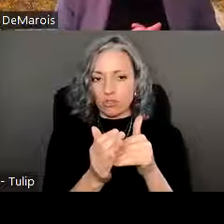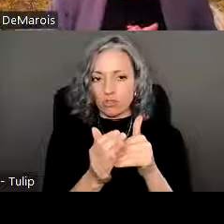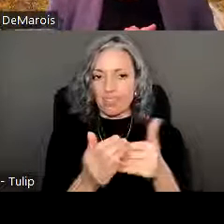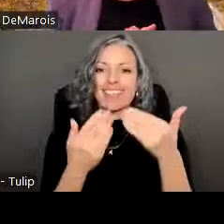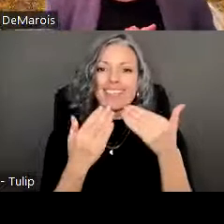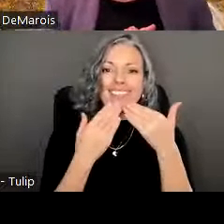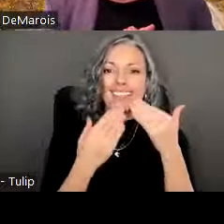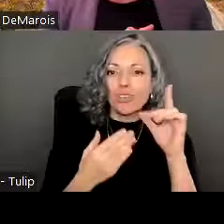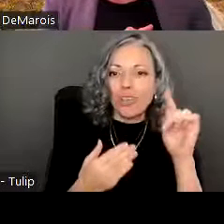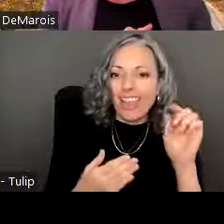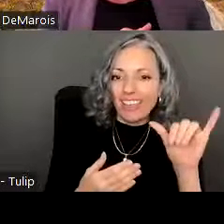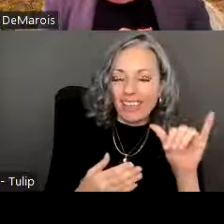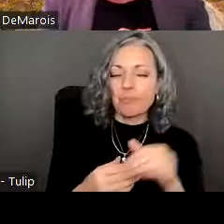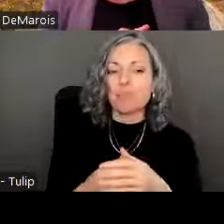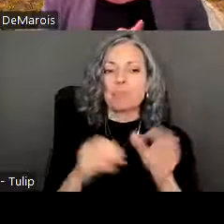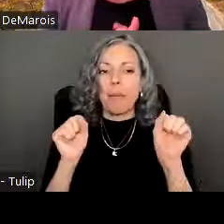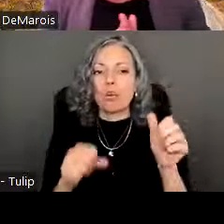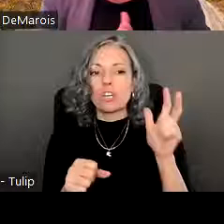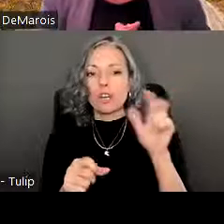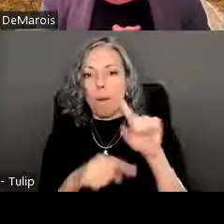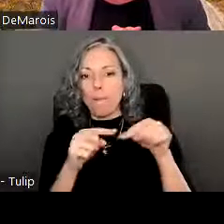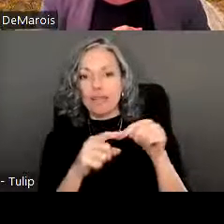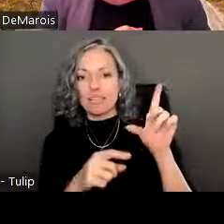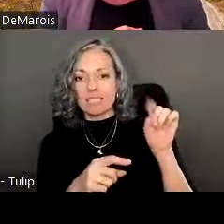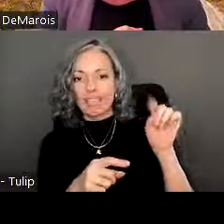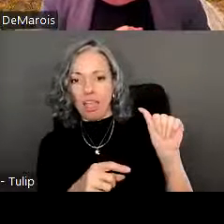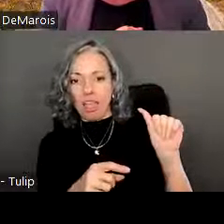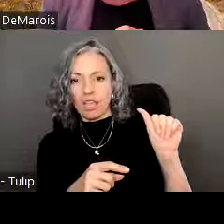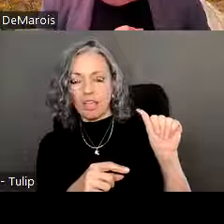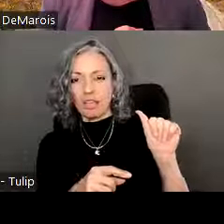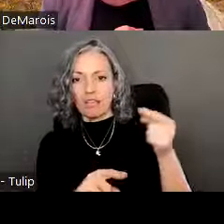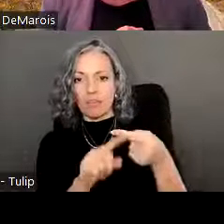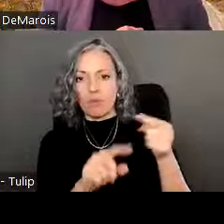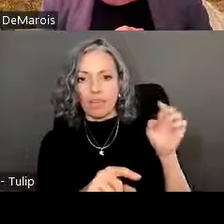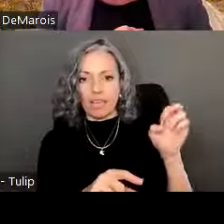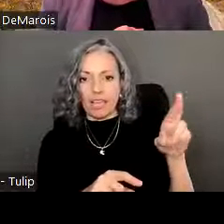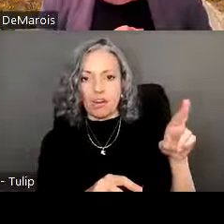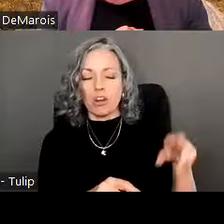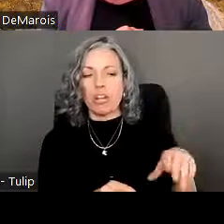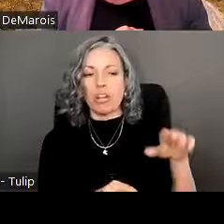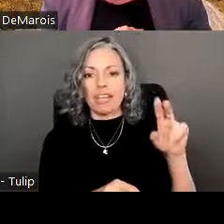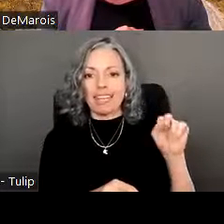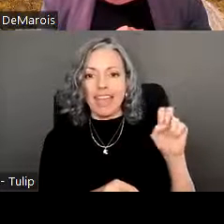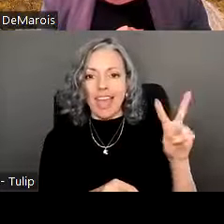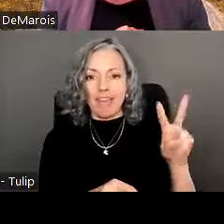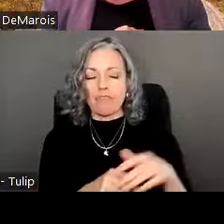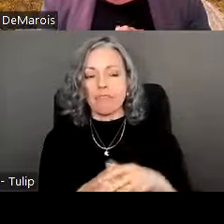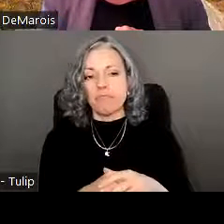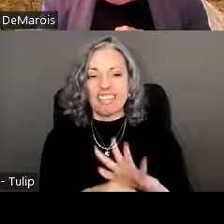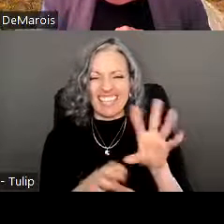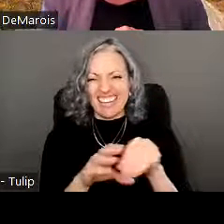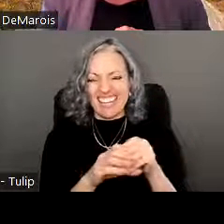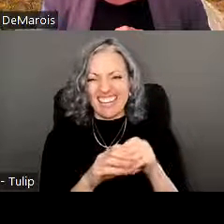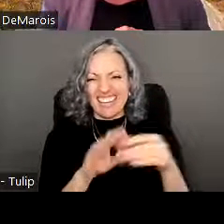and being able to hear about the data from CareNav and what's happening within the network of